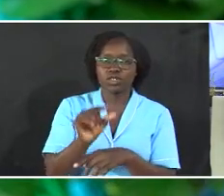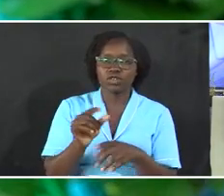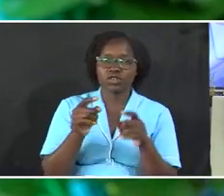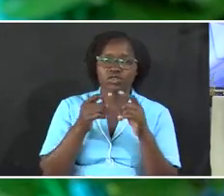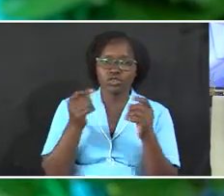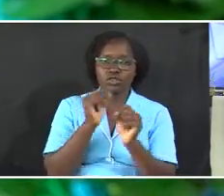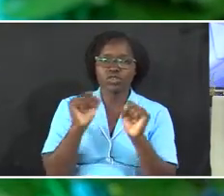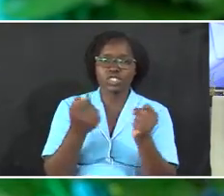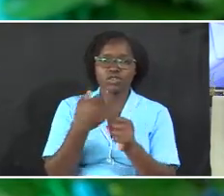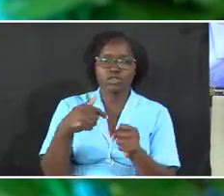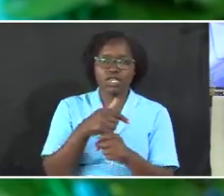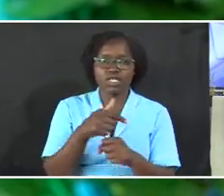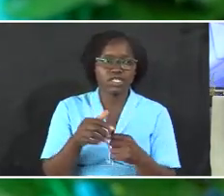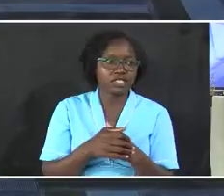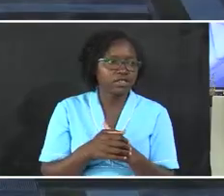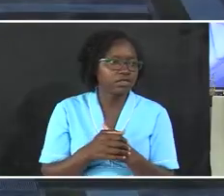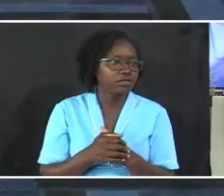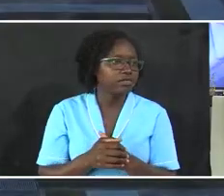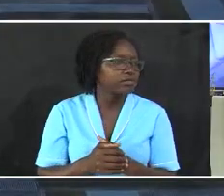save us.